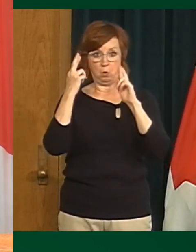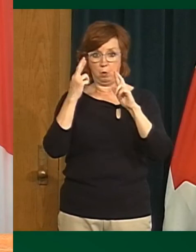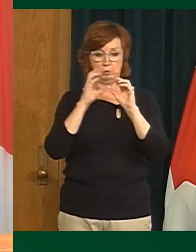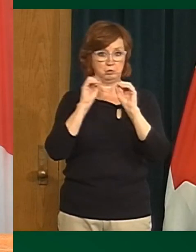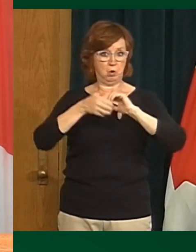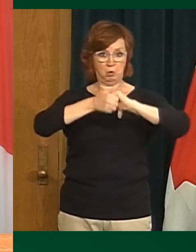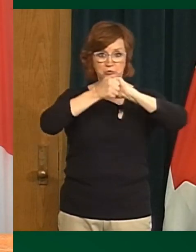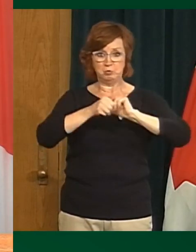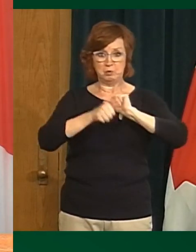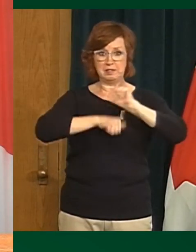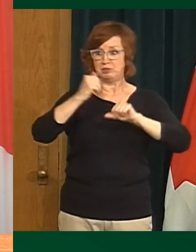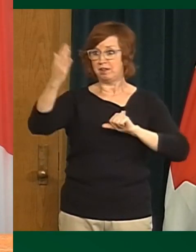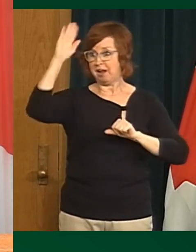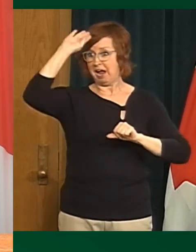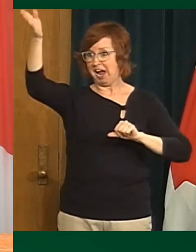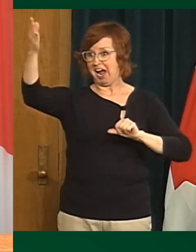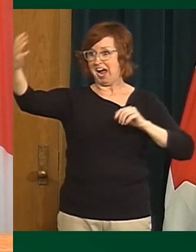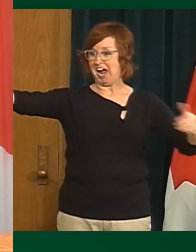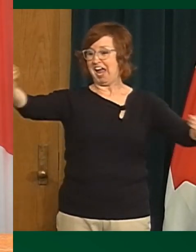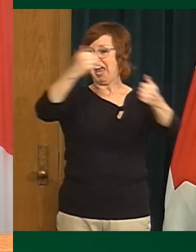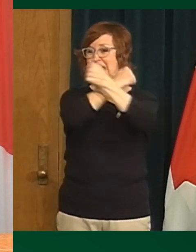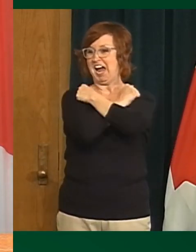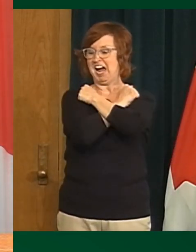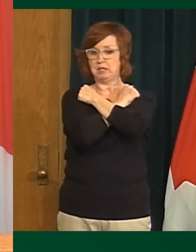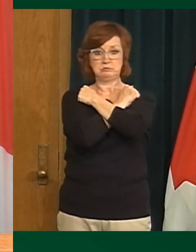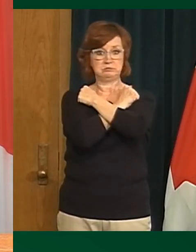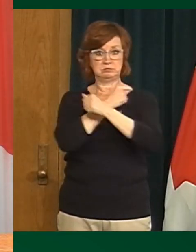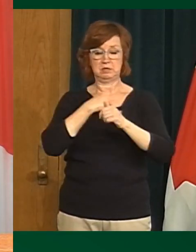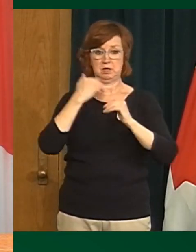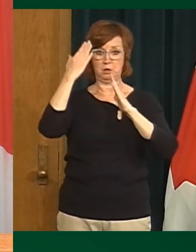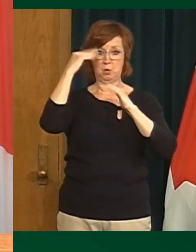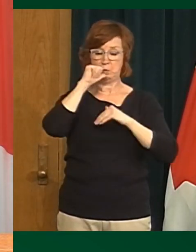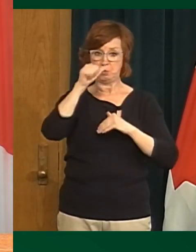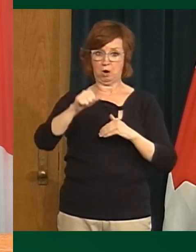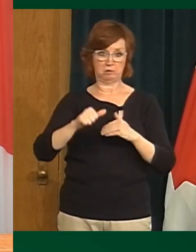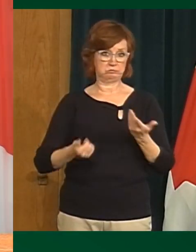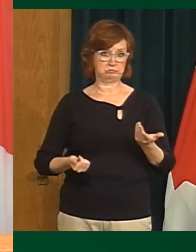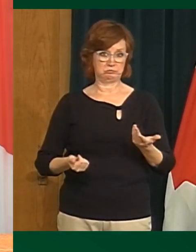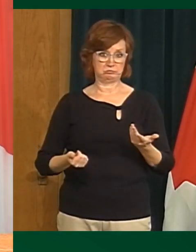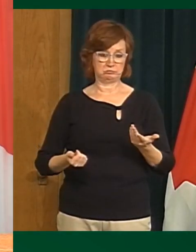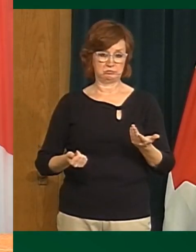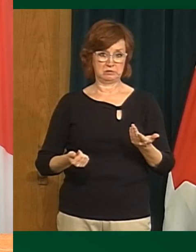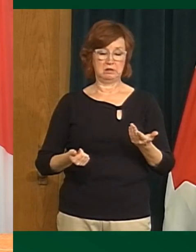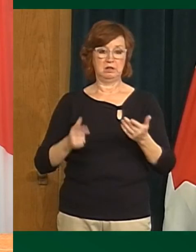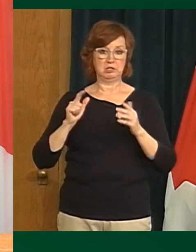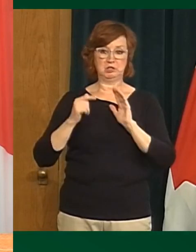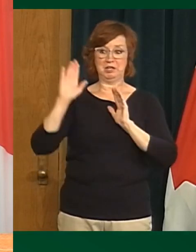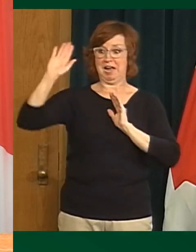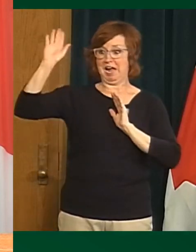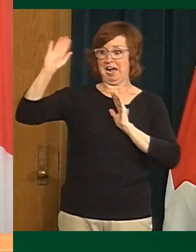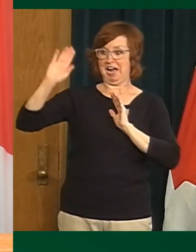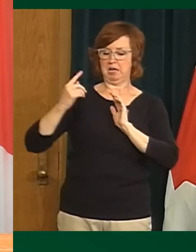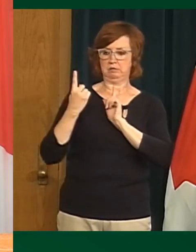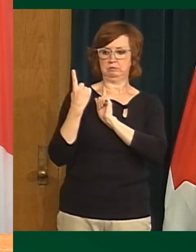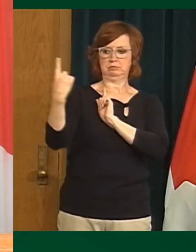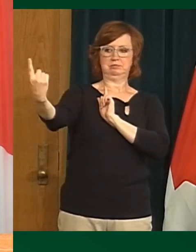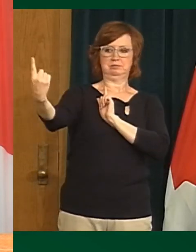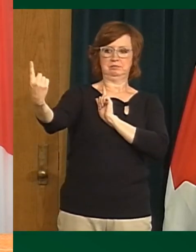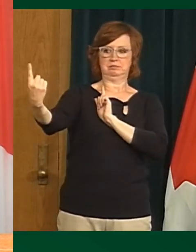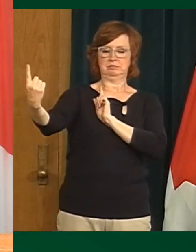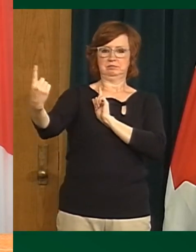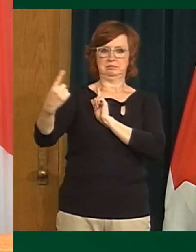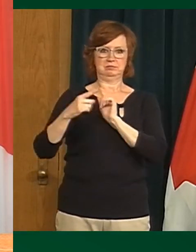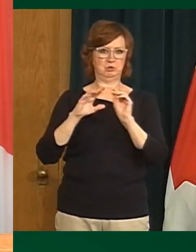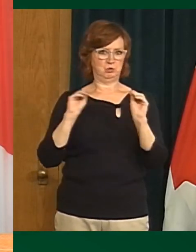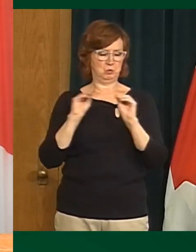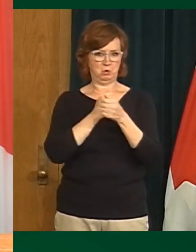anymore. And I think but some things happen almost instinctively. And for meals, sometimes the recommendation is that where you can